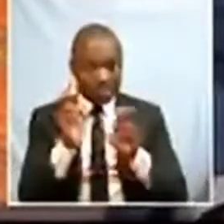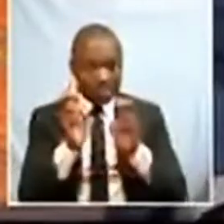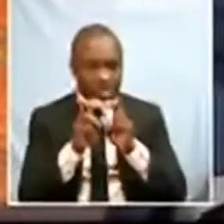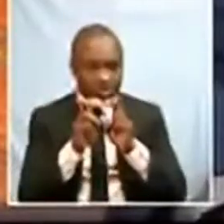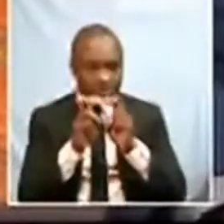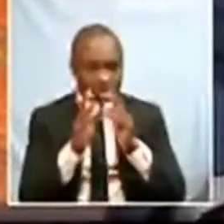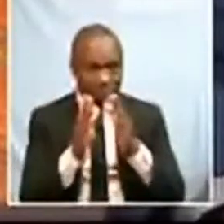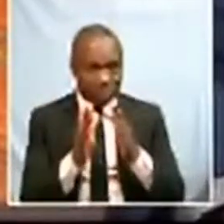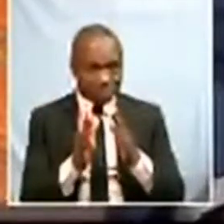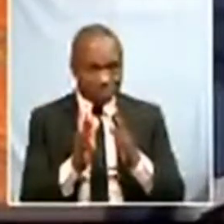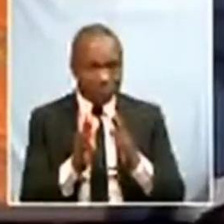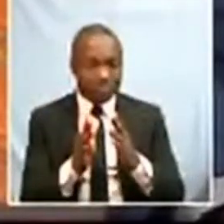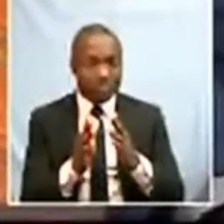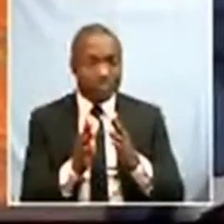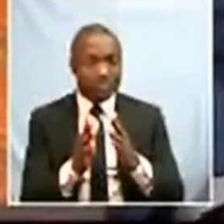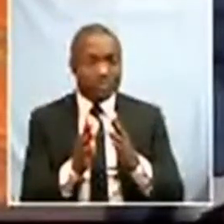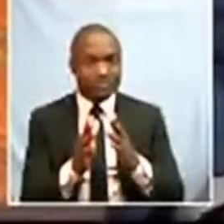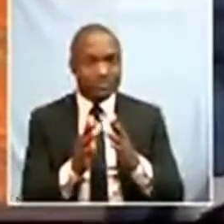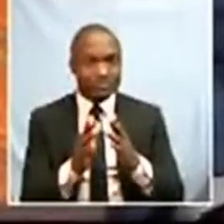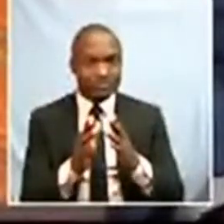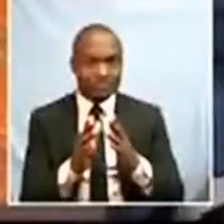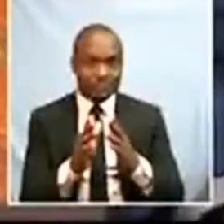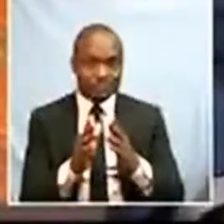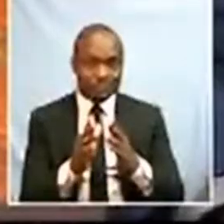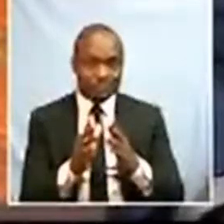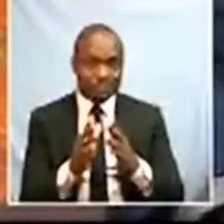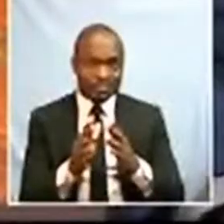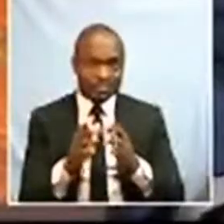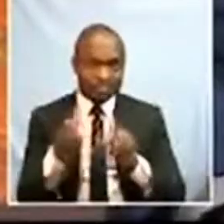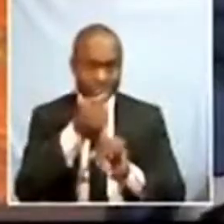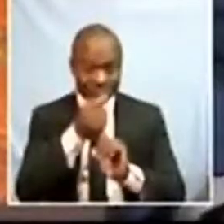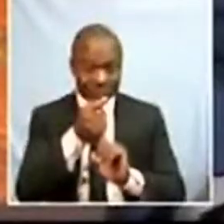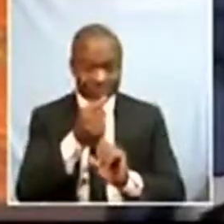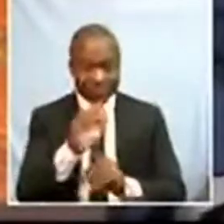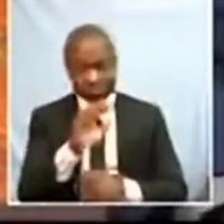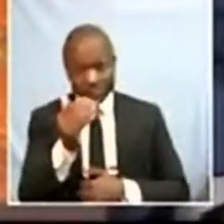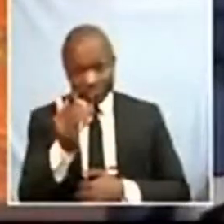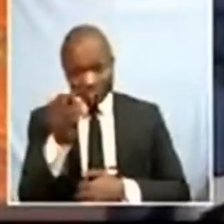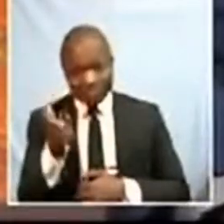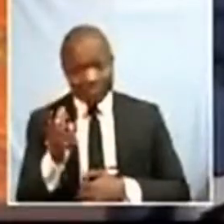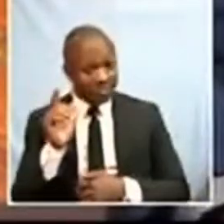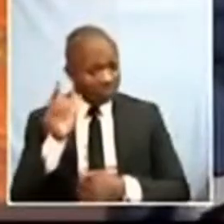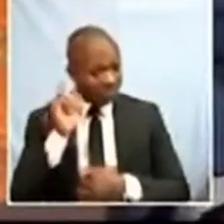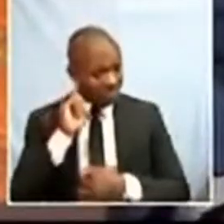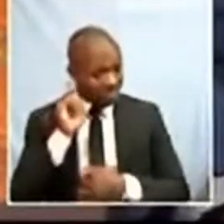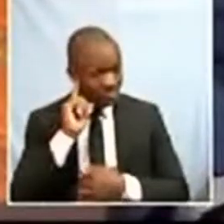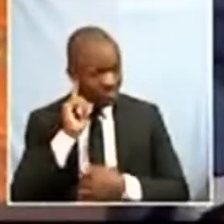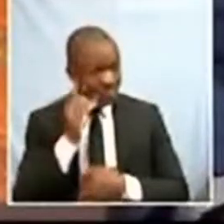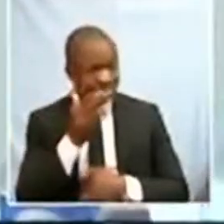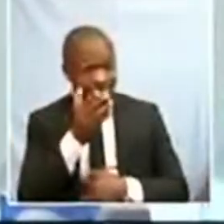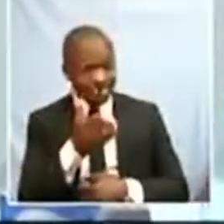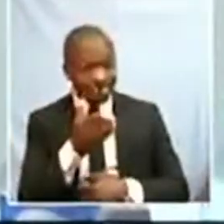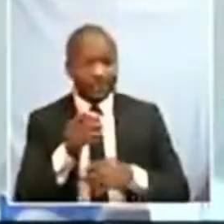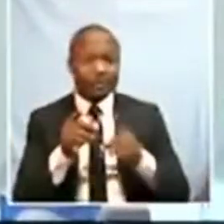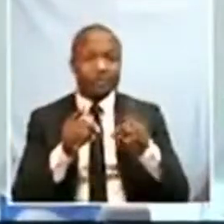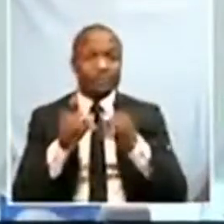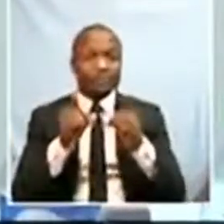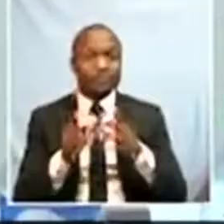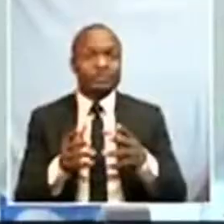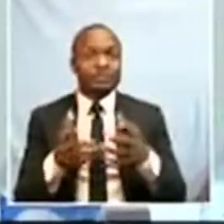was actually attained. Okay, I'll come back to you. Let's listen to the